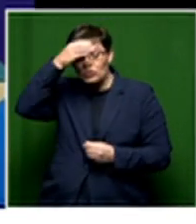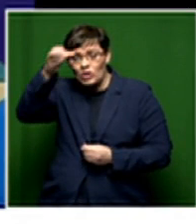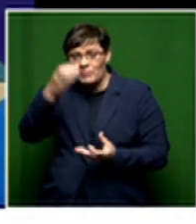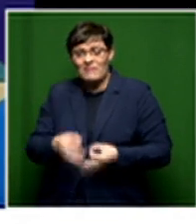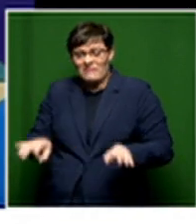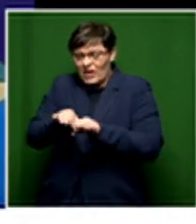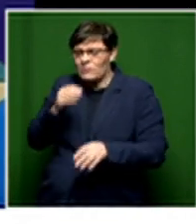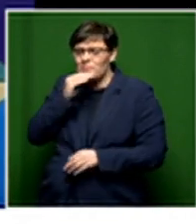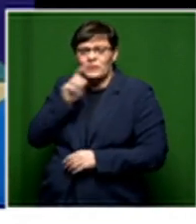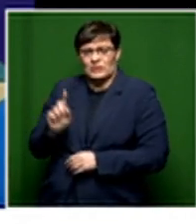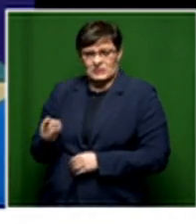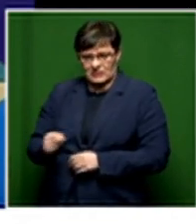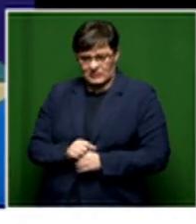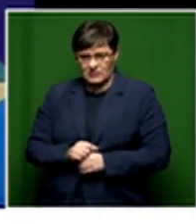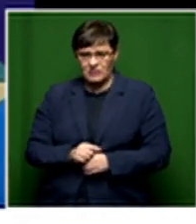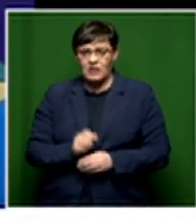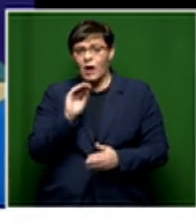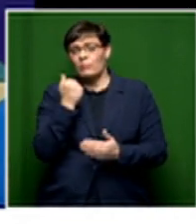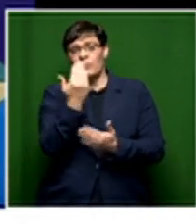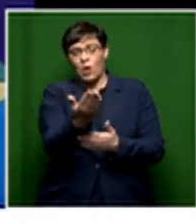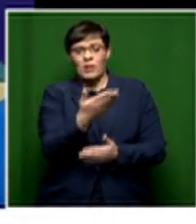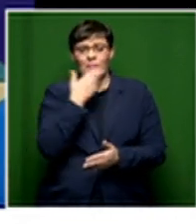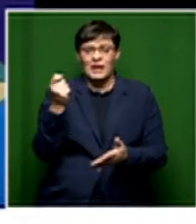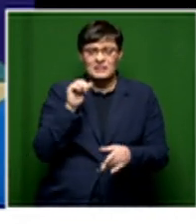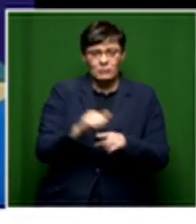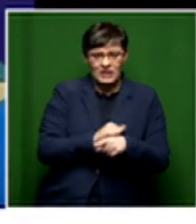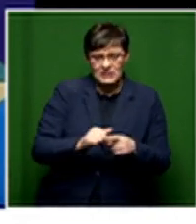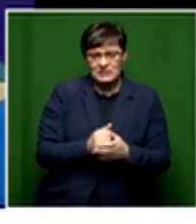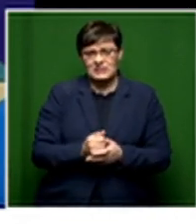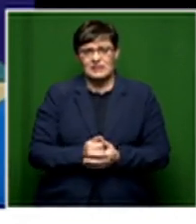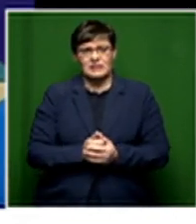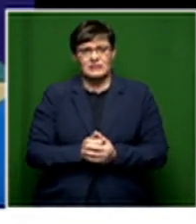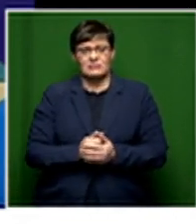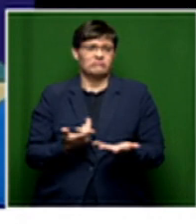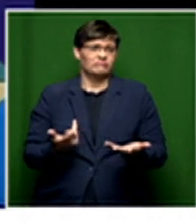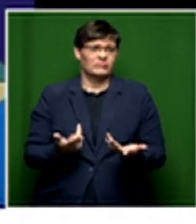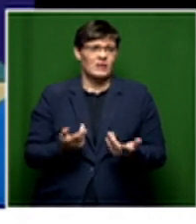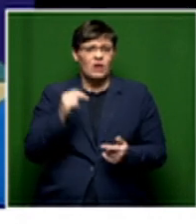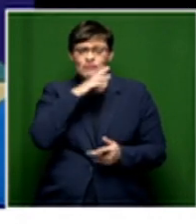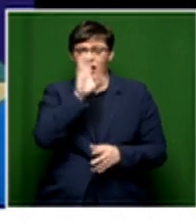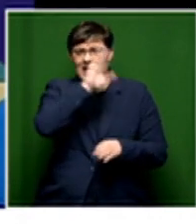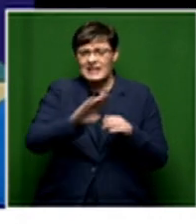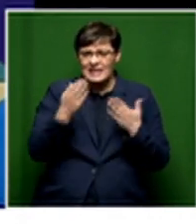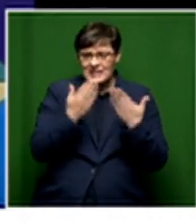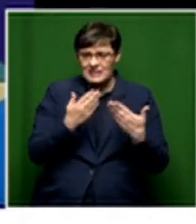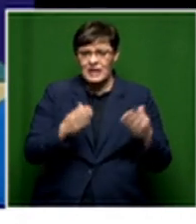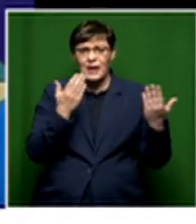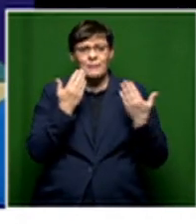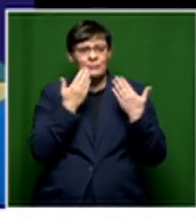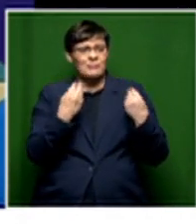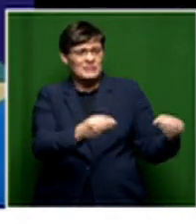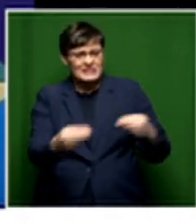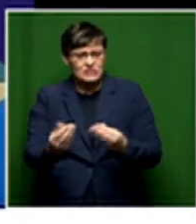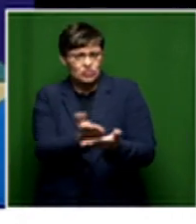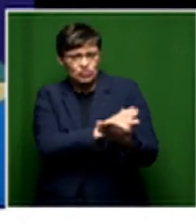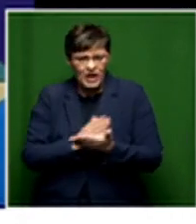value. We're going to be teaching proposal best practices or talking about proposal best practices. There's going to be real case studies of businesses sharing